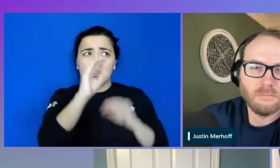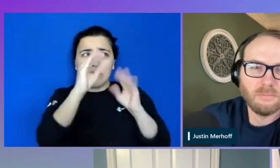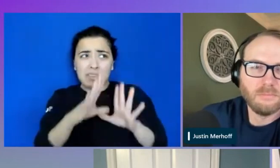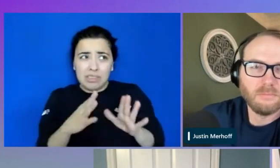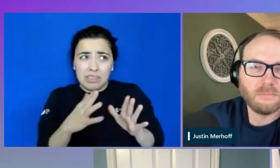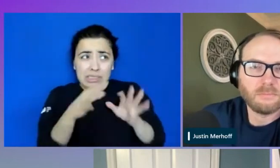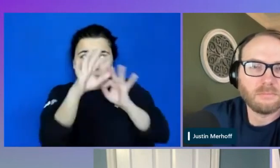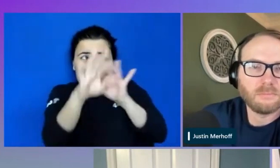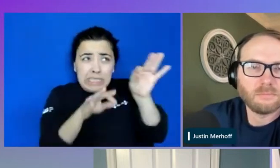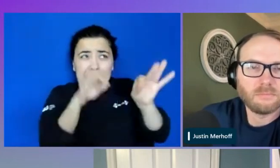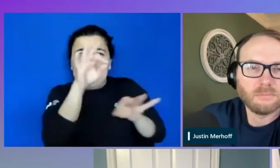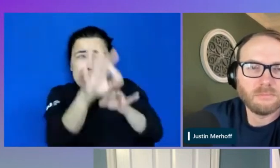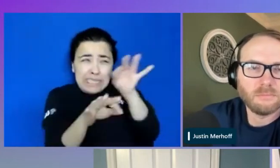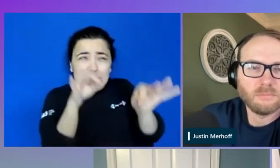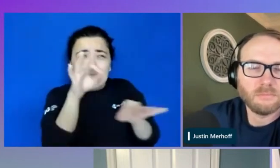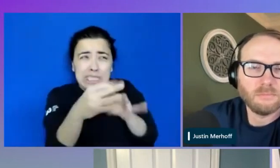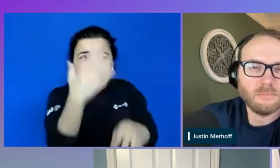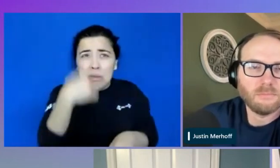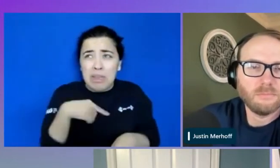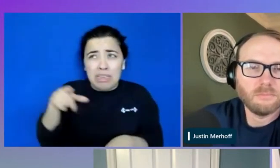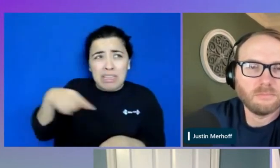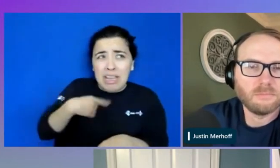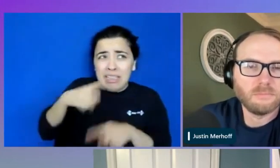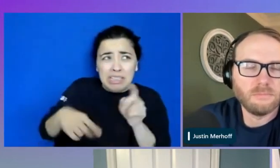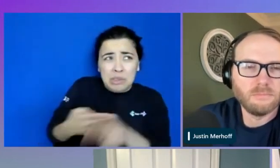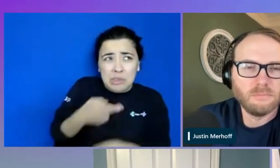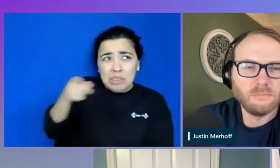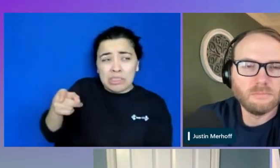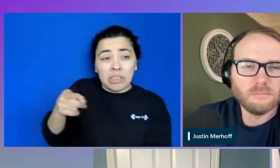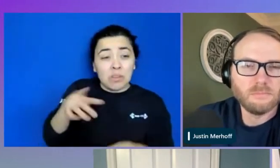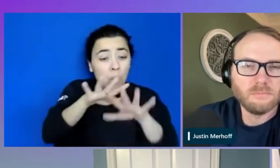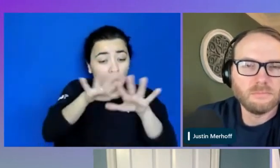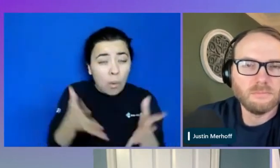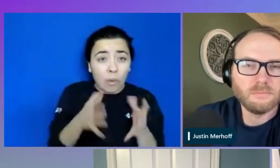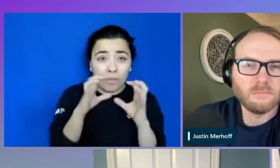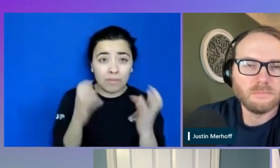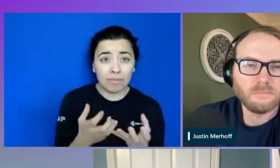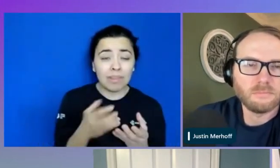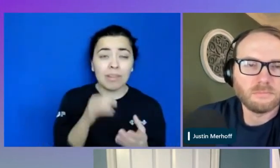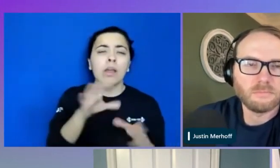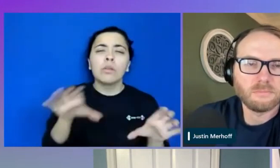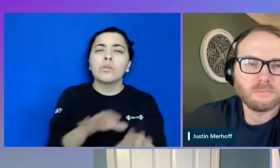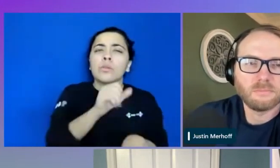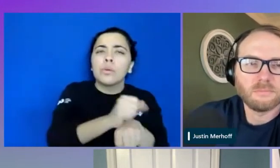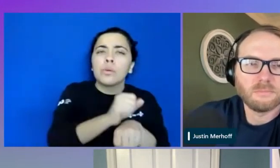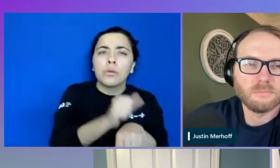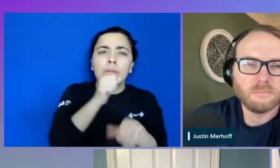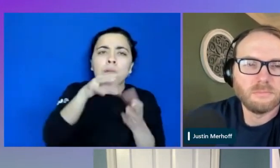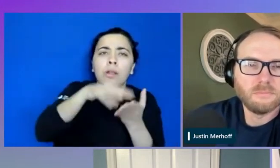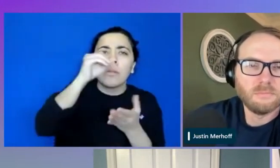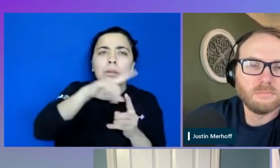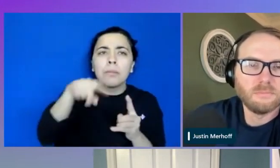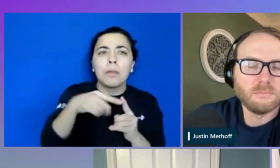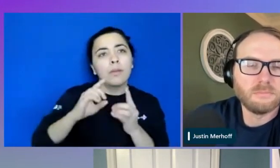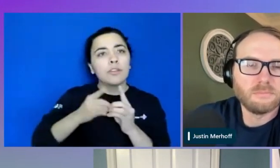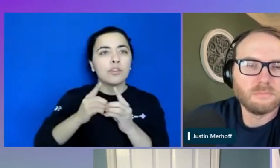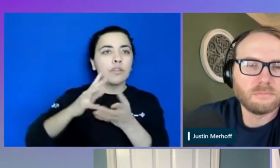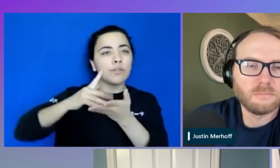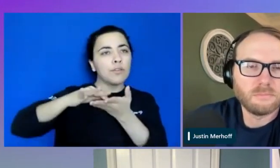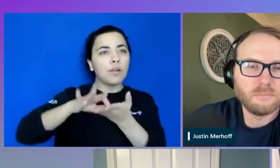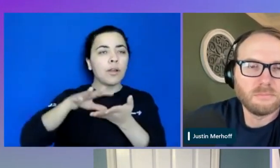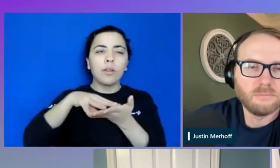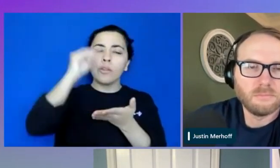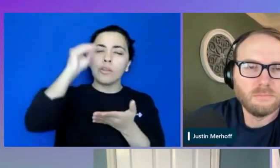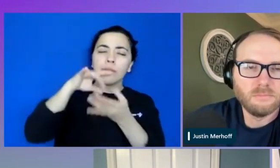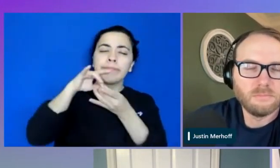the software. So the entire class, instead of doing the work and learning about, digital forensics and learning